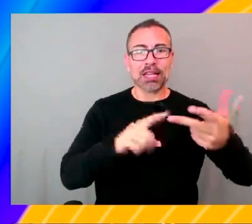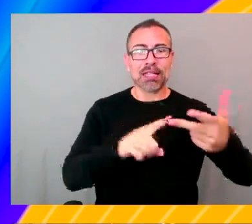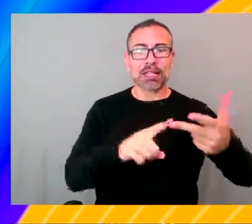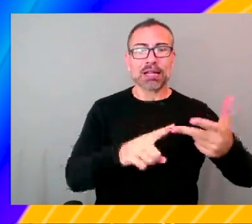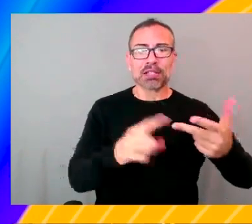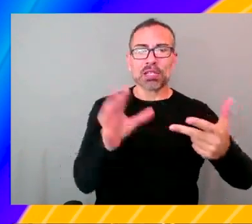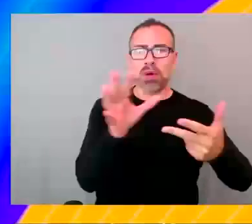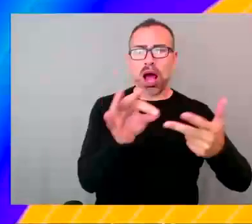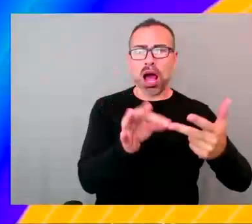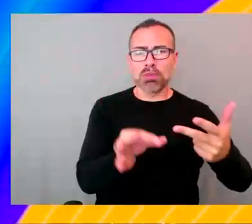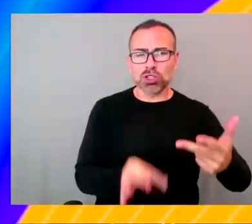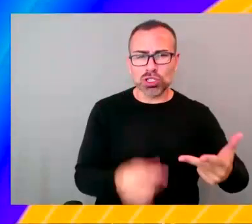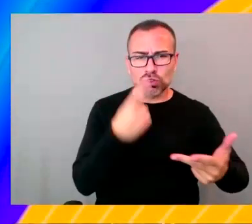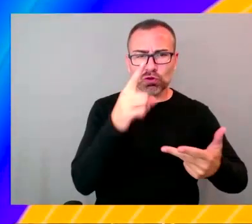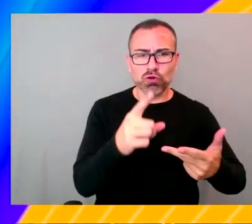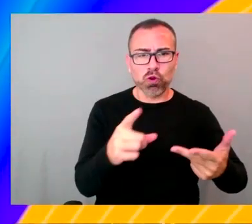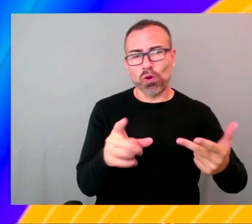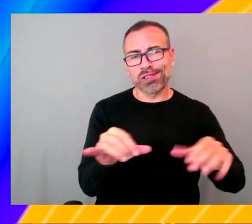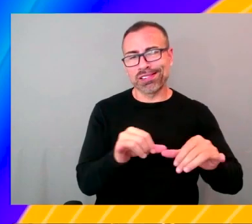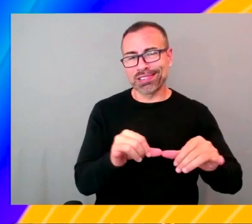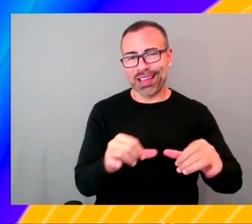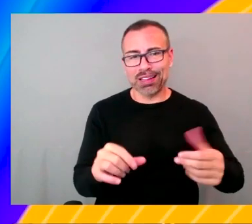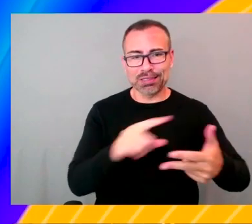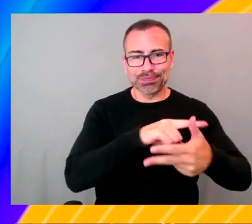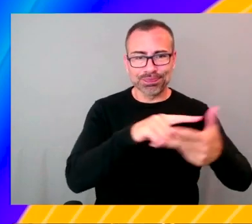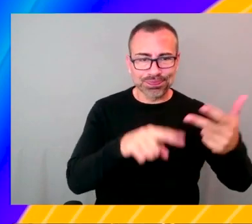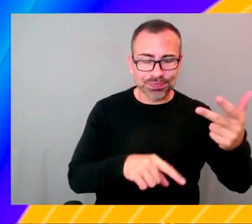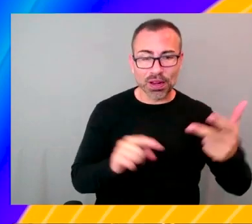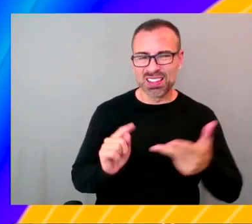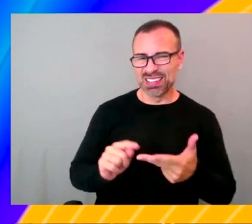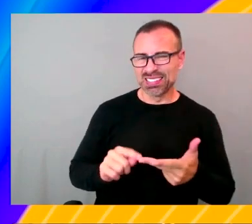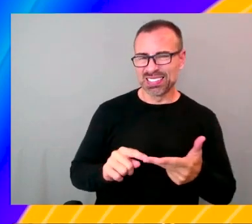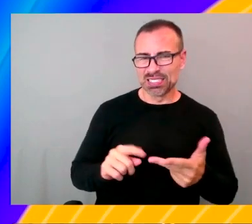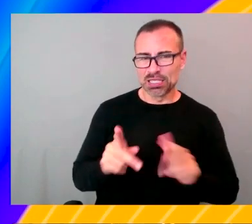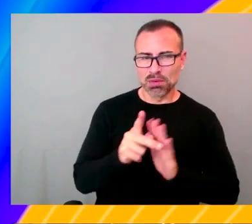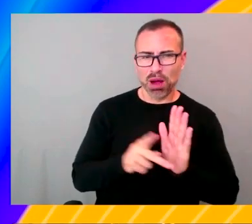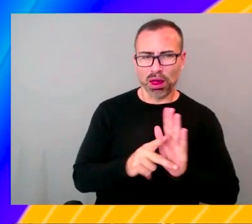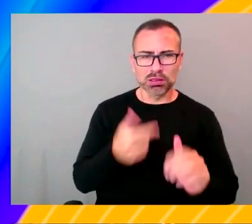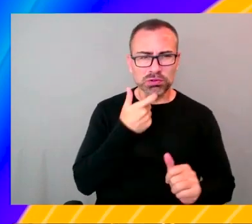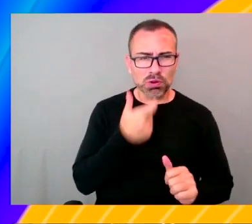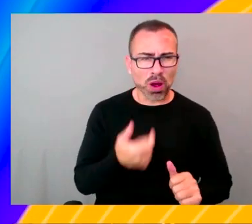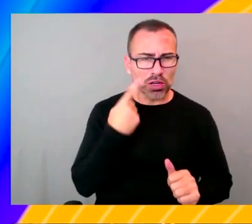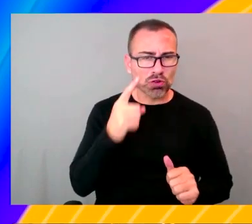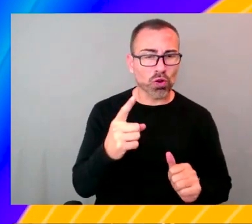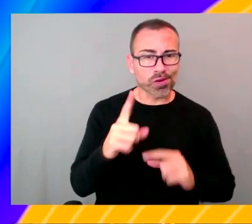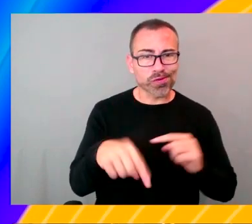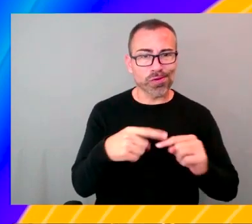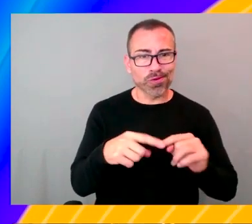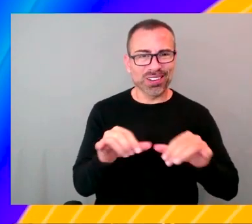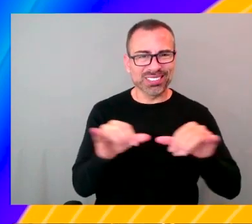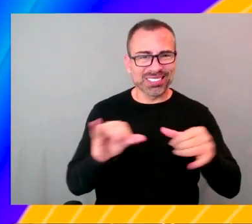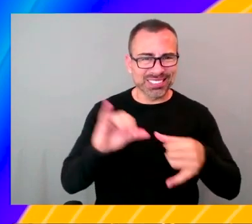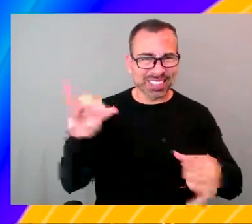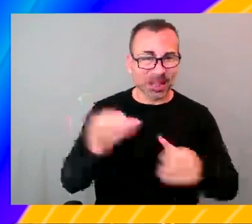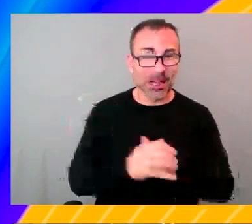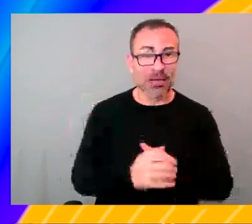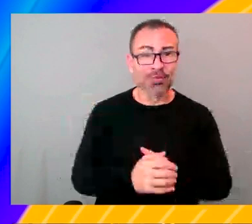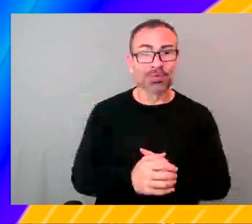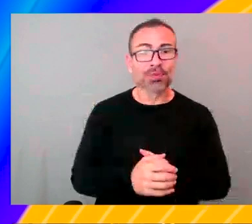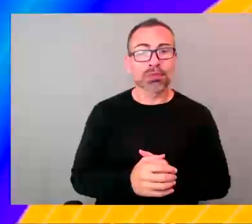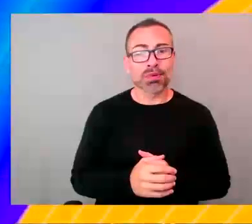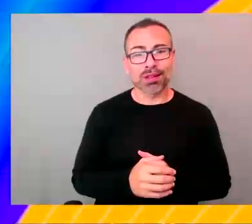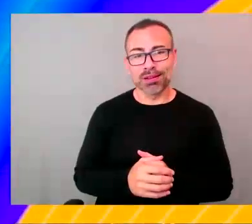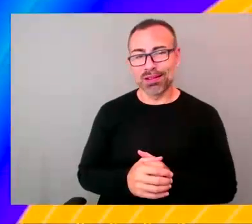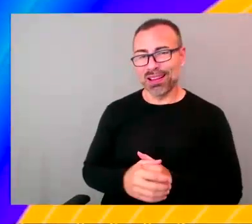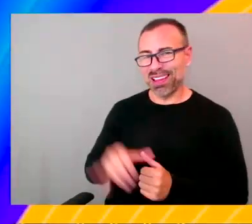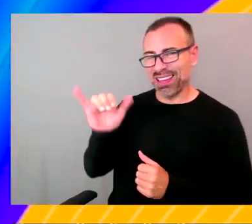the policy, what we want to watch for monitor for scaling up and down, right? Yeah, but I just dropped that link in the chat for everyone so you can get access to that. Yeah, we